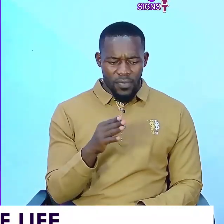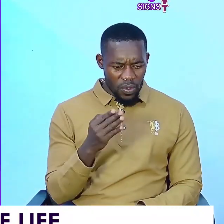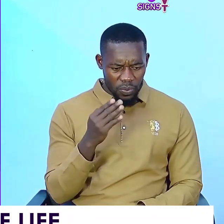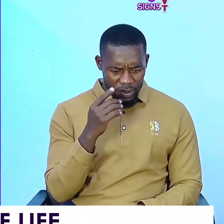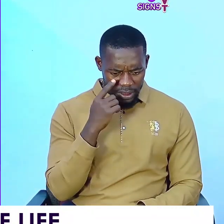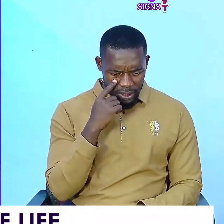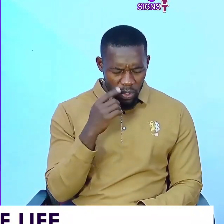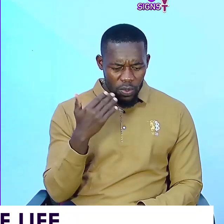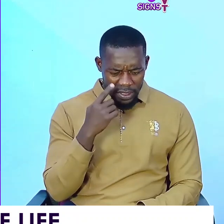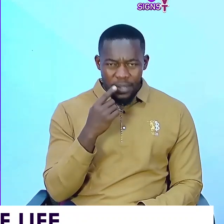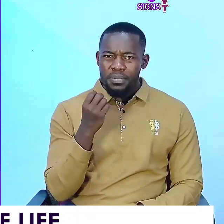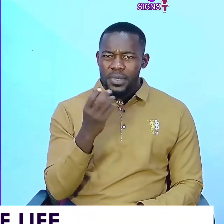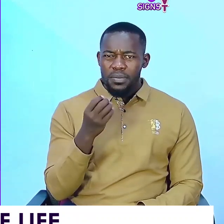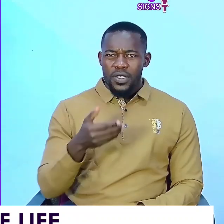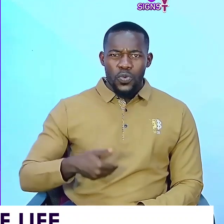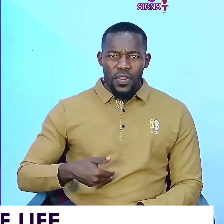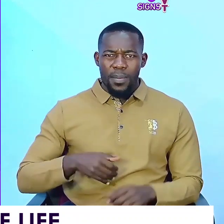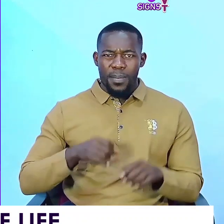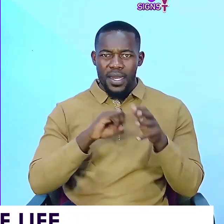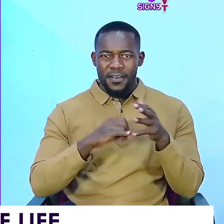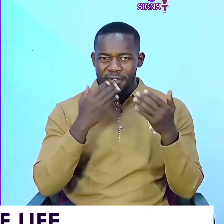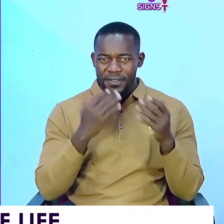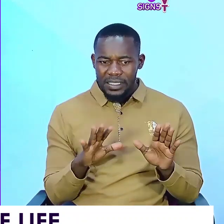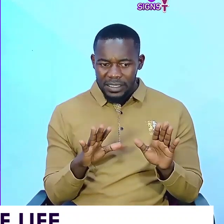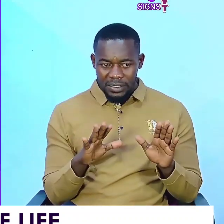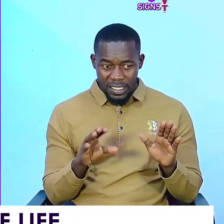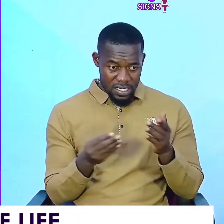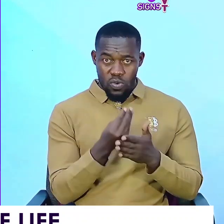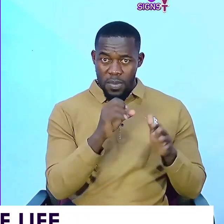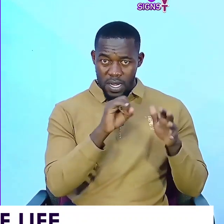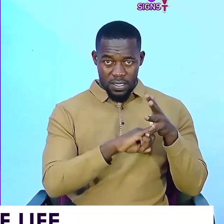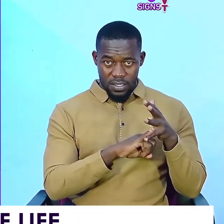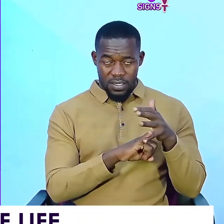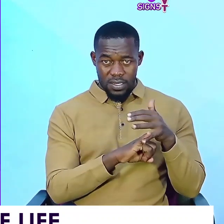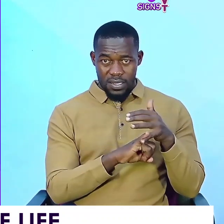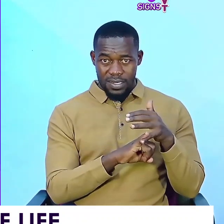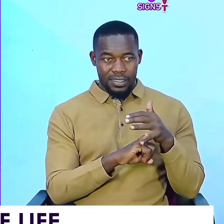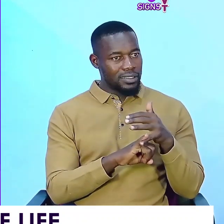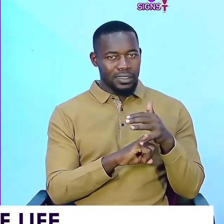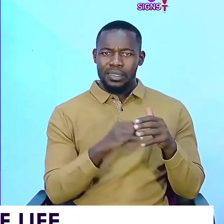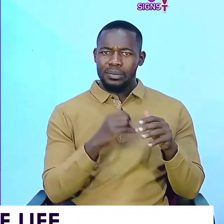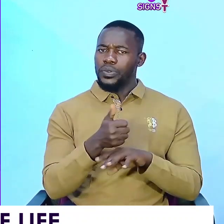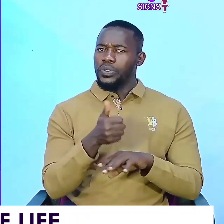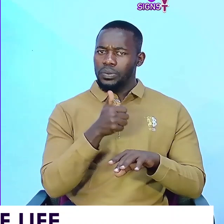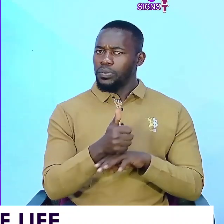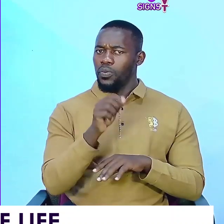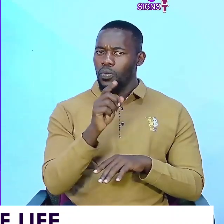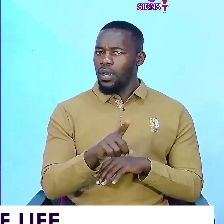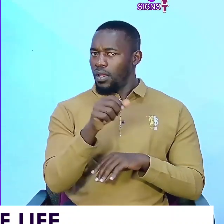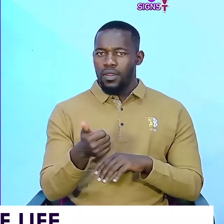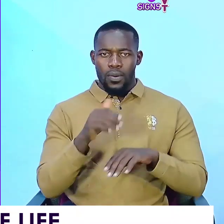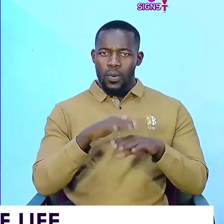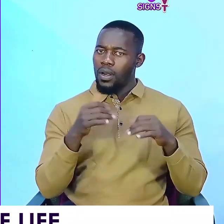young couples today, new friendships that are, throwing words. Some of us follow it.